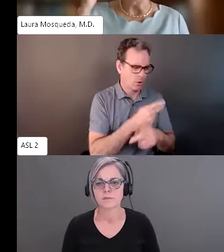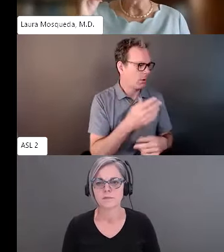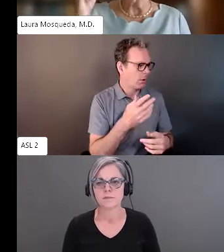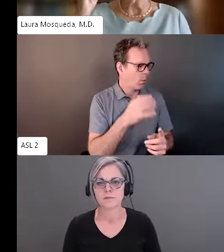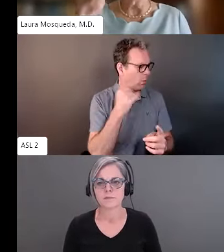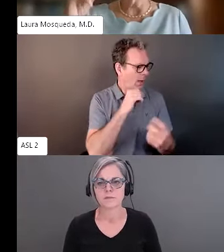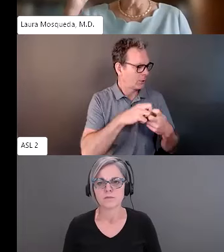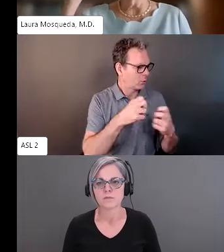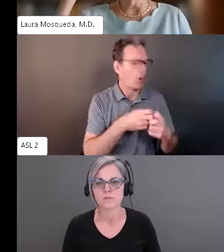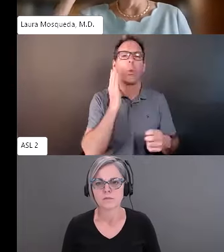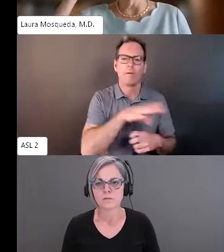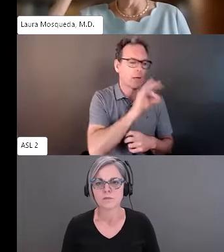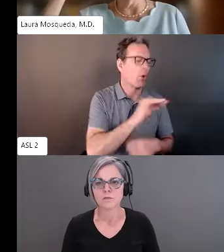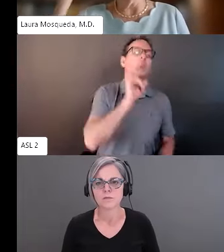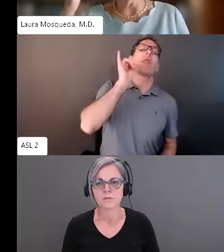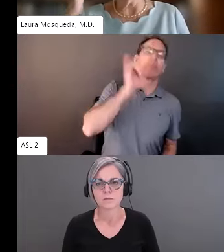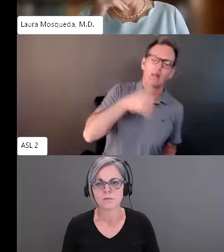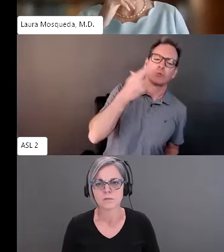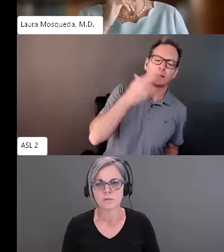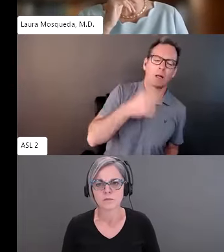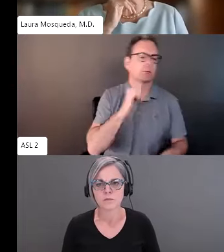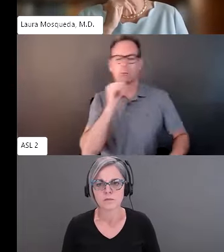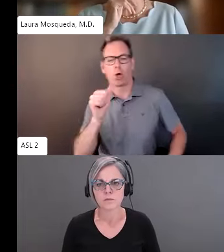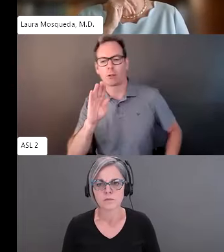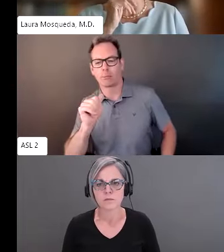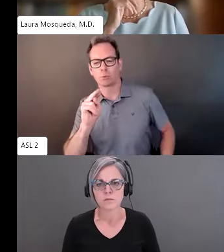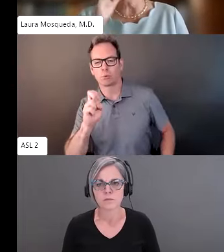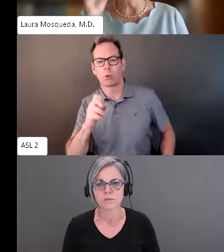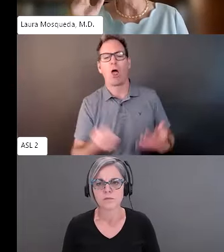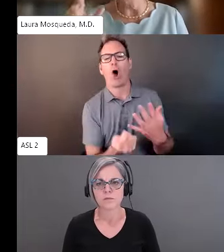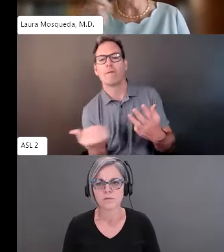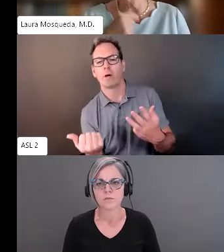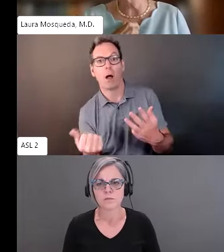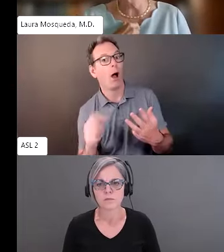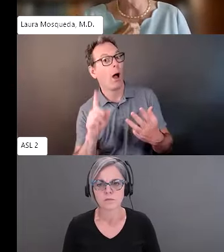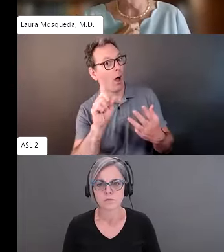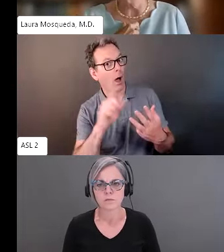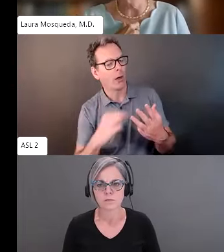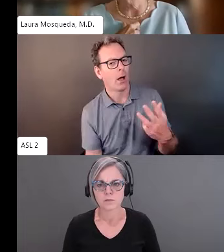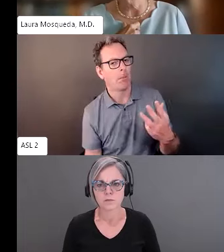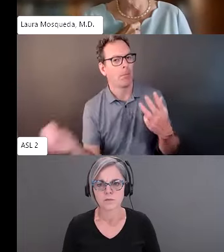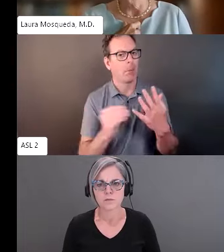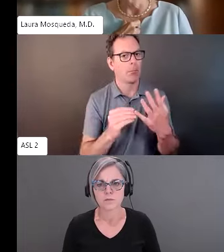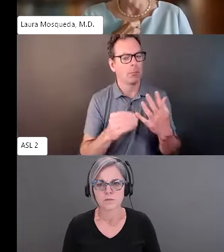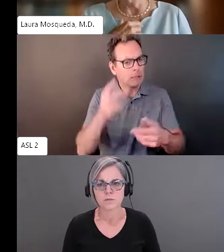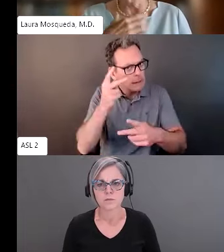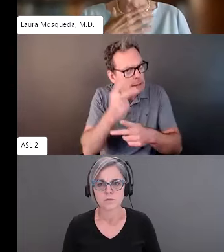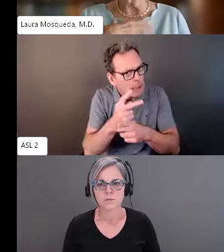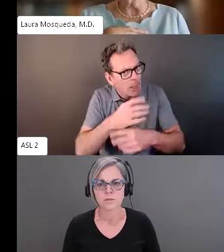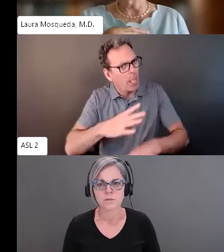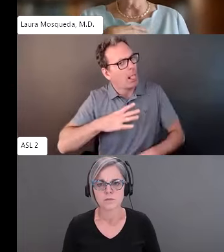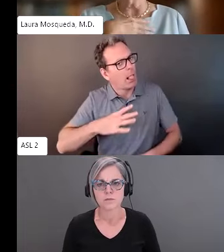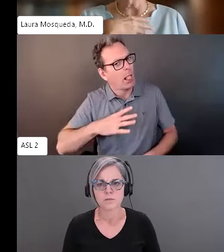But we have to have it on the list of possibilities because it can be hard to distinguish them. And